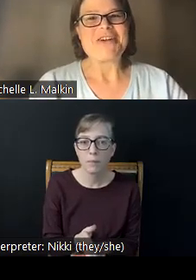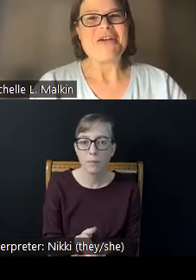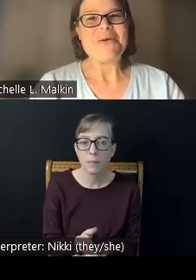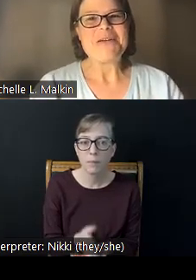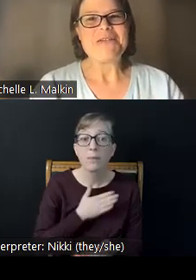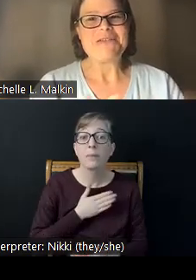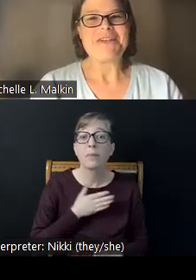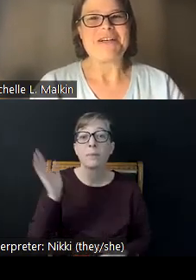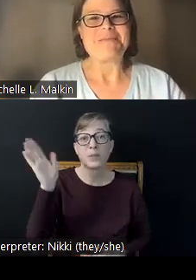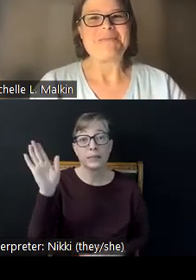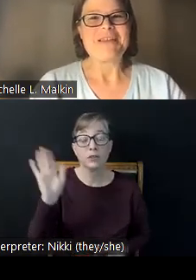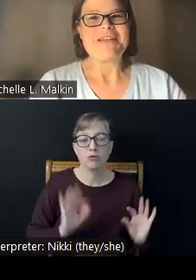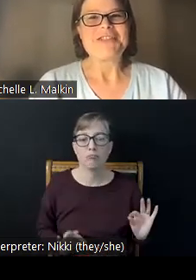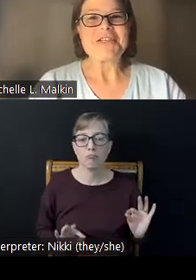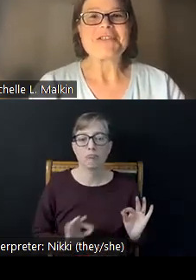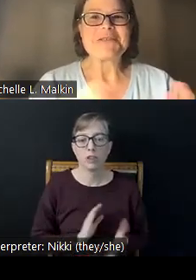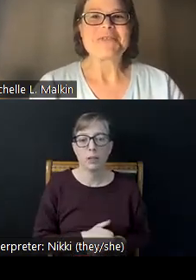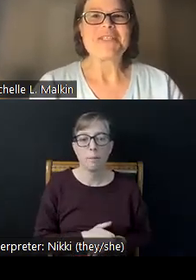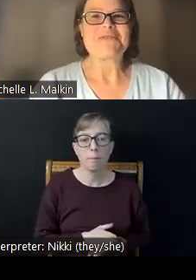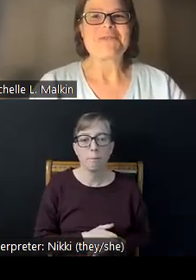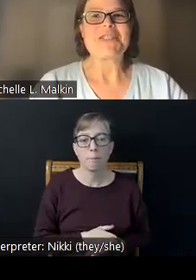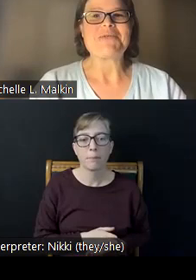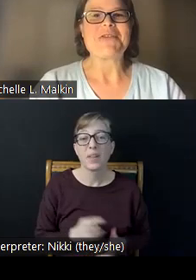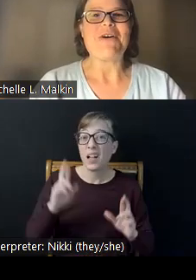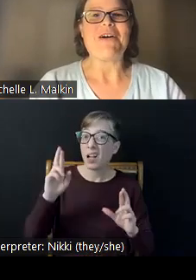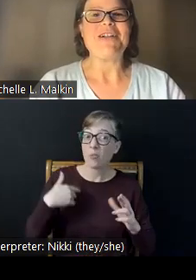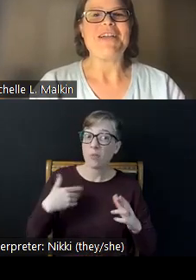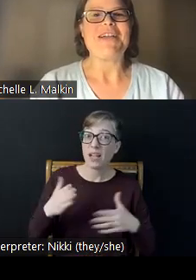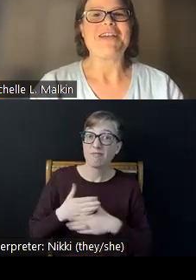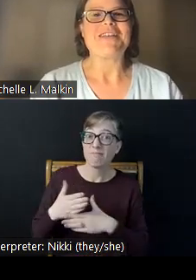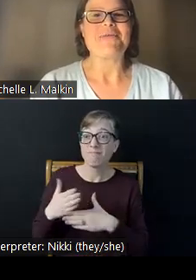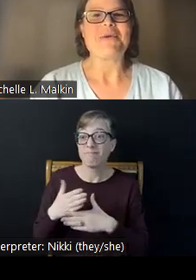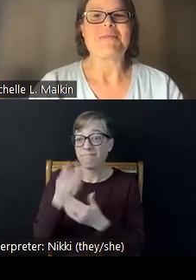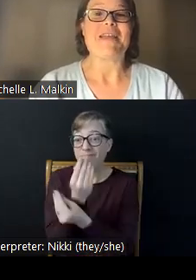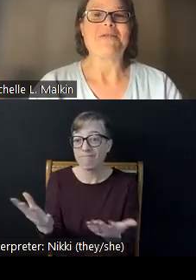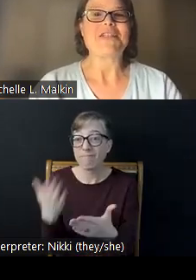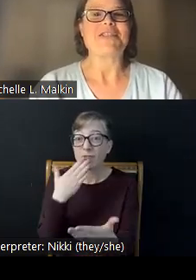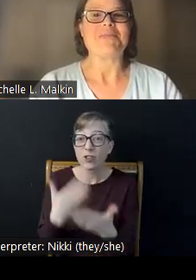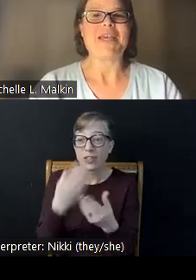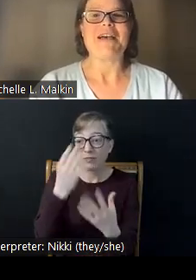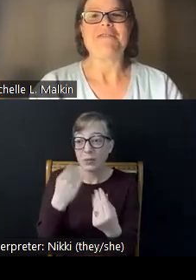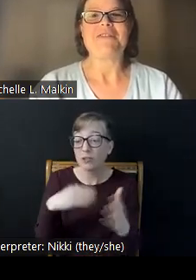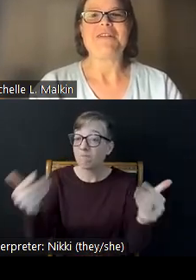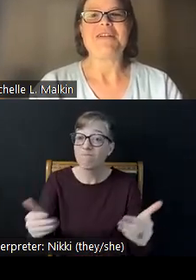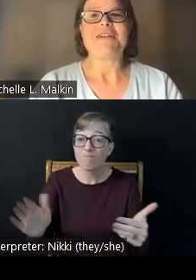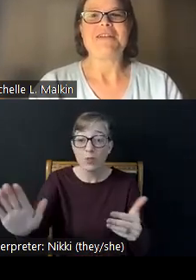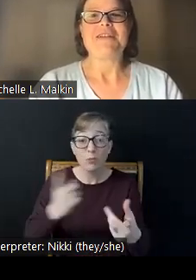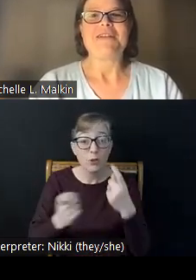presentation there. I hope I've shared some good information with you all, and I welcome any questions you may have.